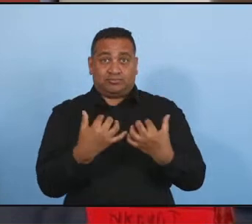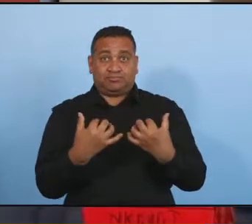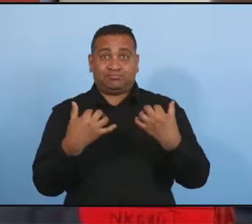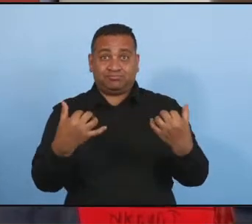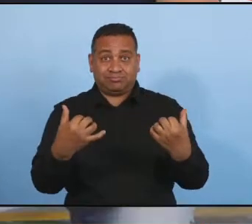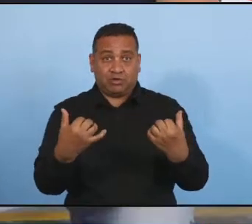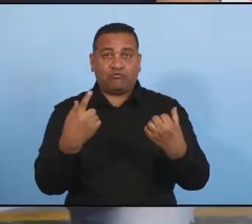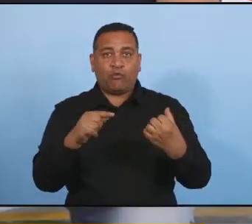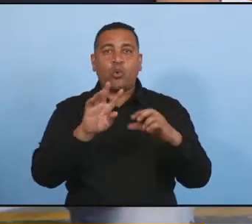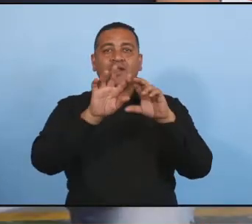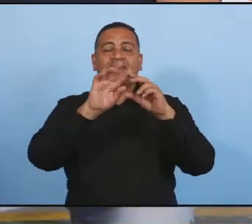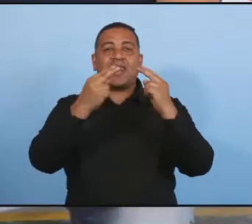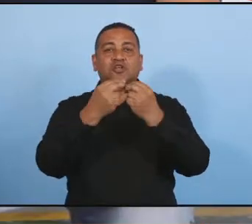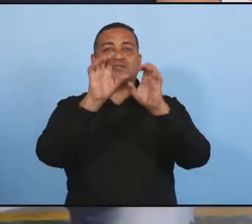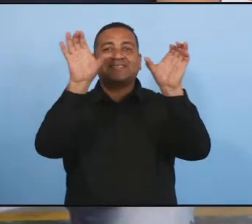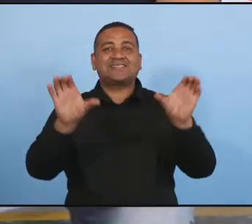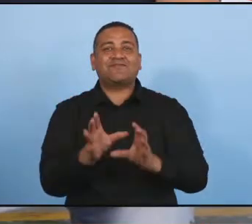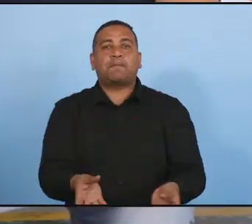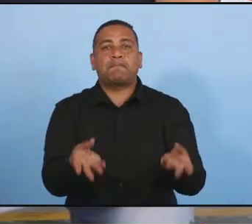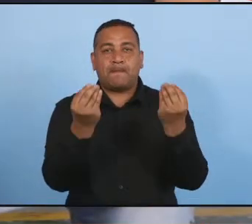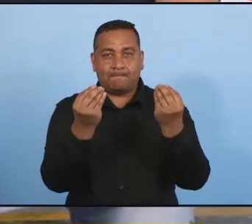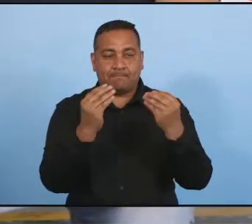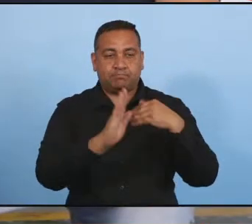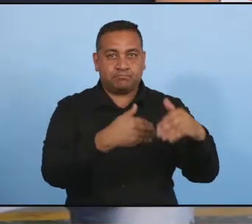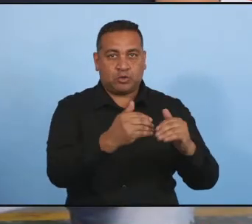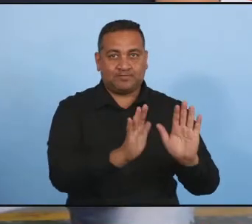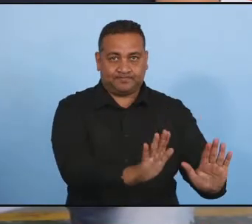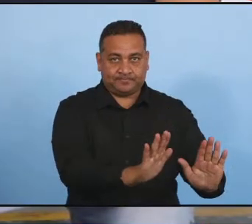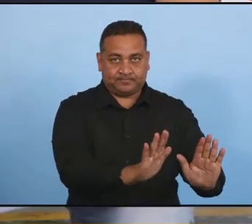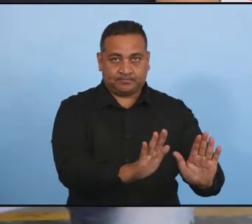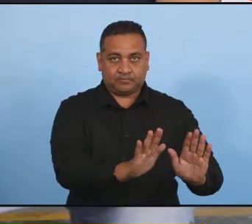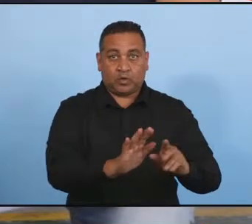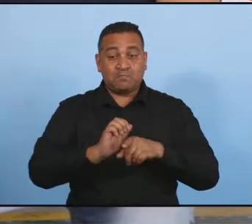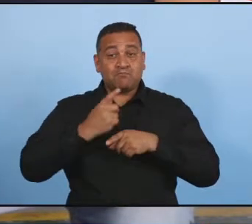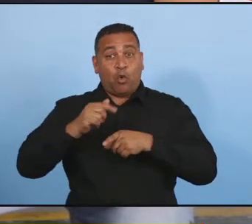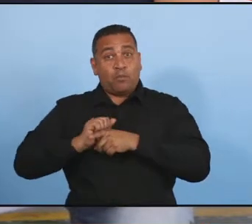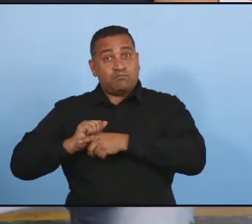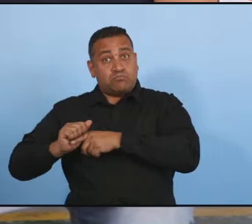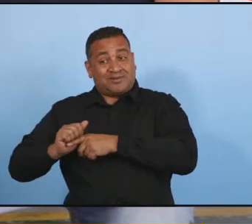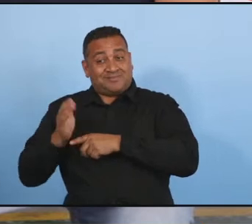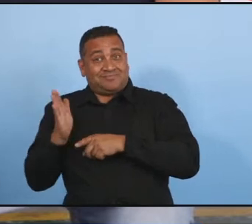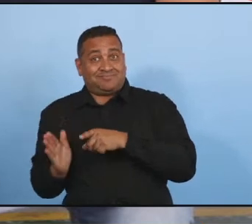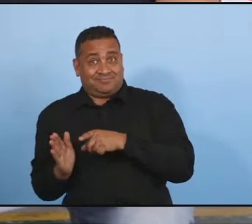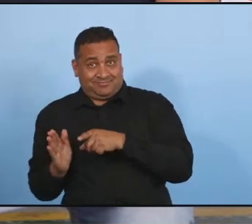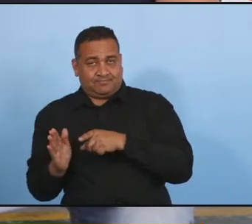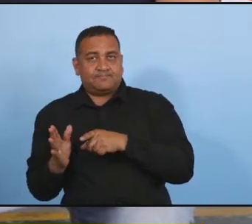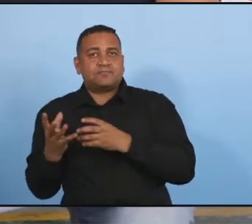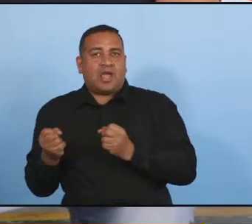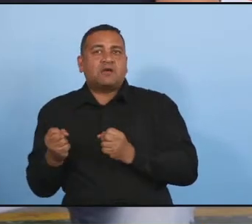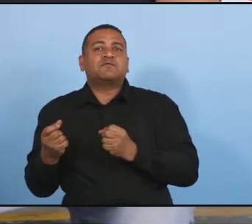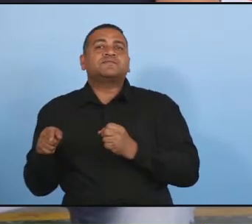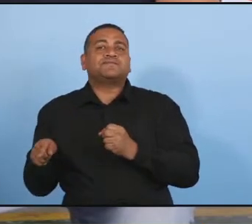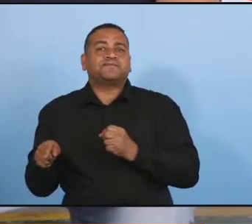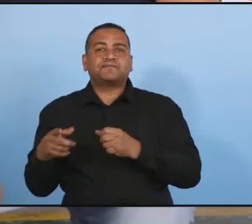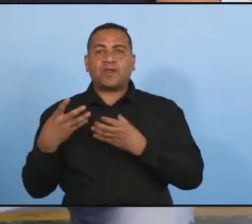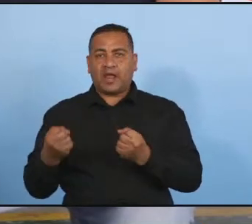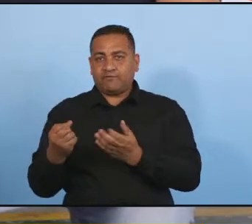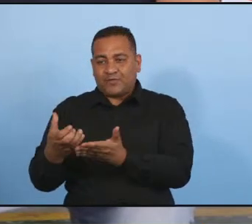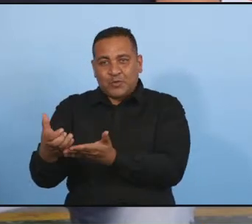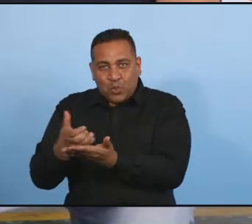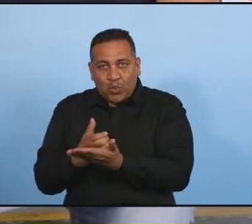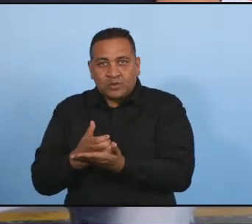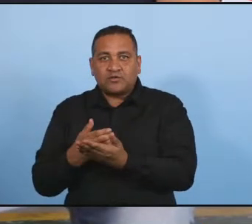there are also the practical component or practical courses, and those, as I say, can run from a